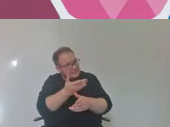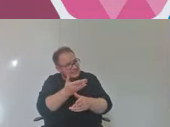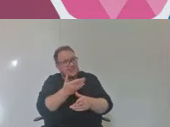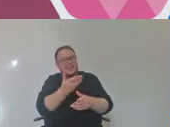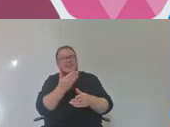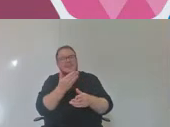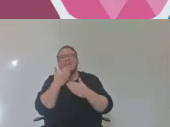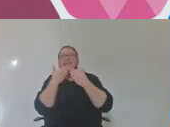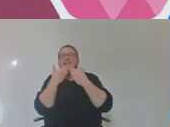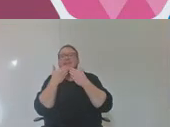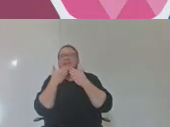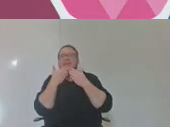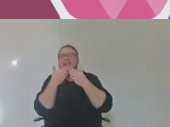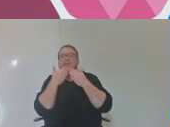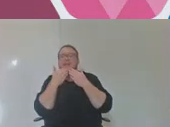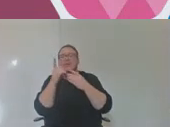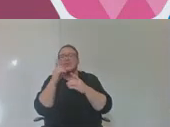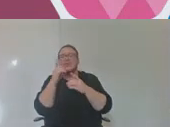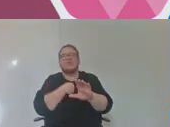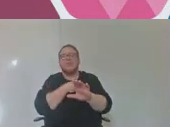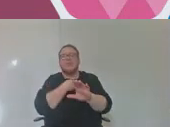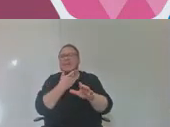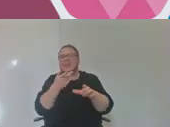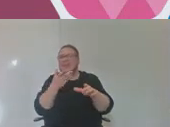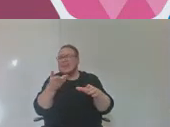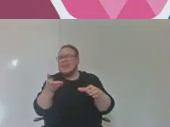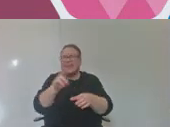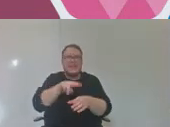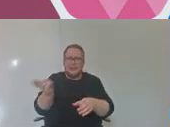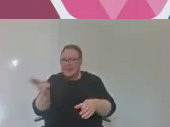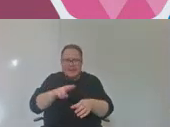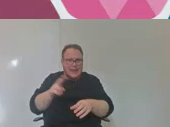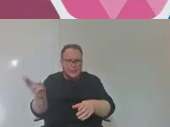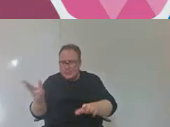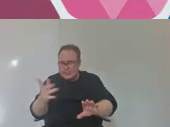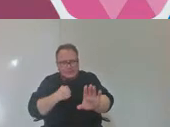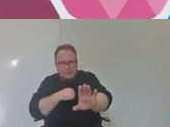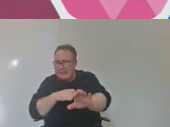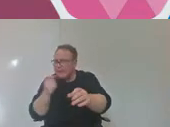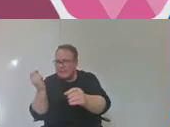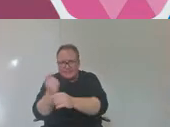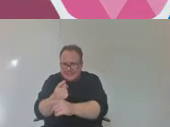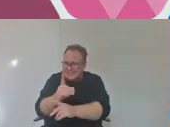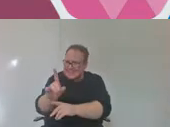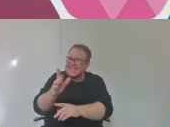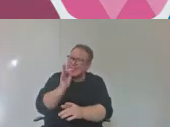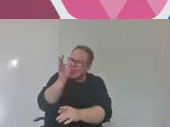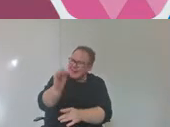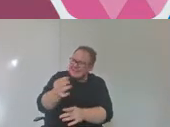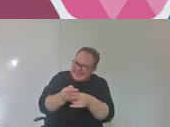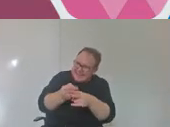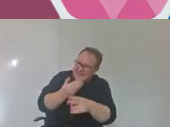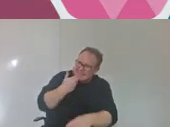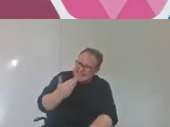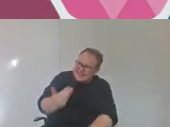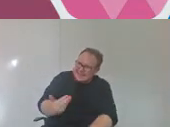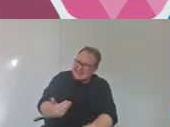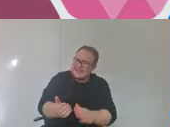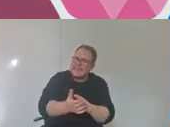my apologies, Ian. I've been sort of in and out a little bit and I missed some of your second question. Would you mind just asking it again, please? Yeah,